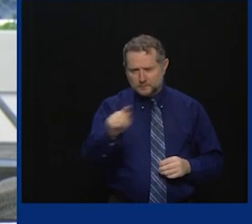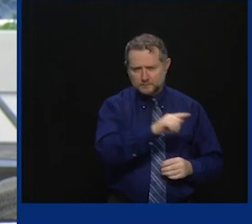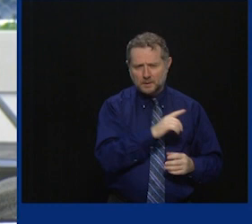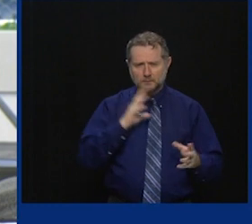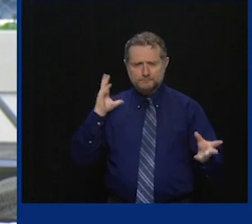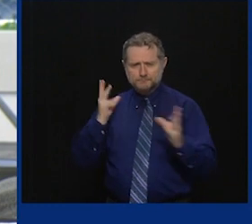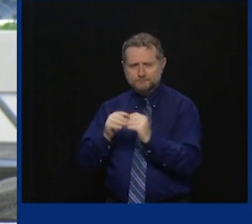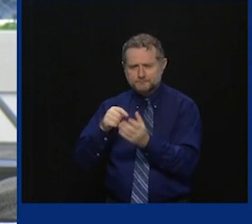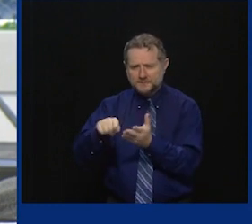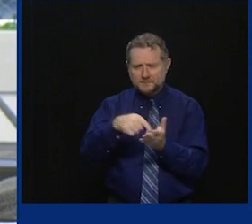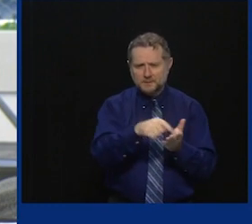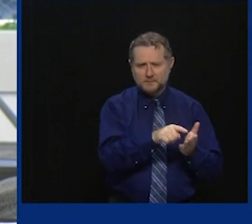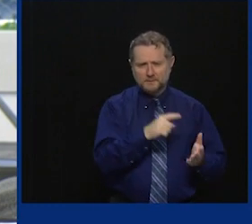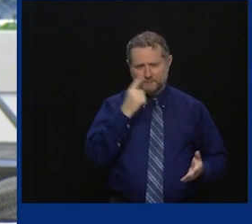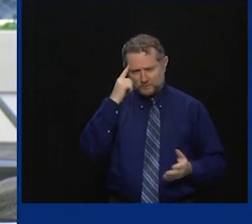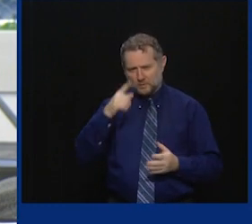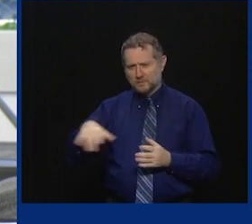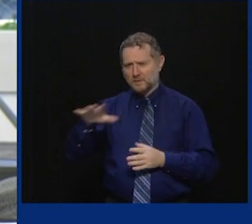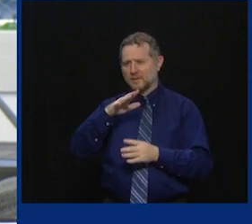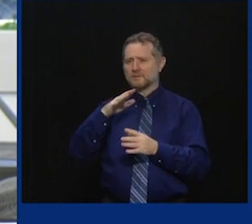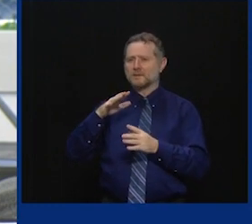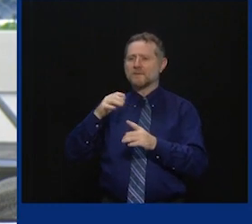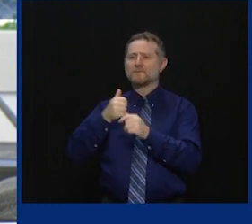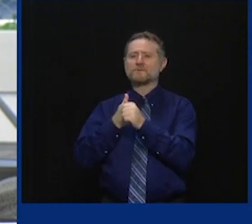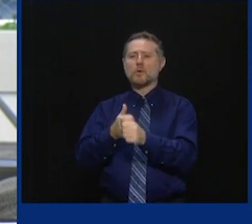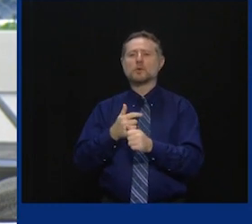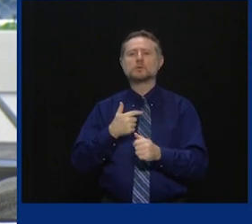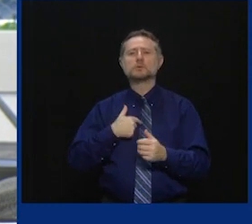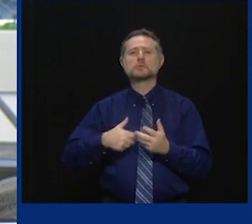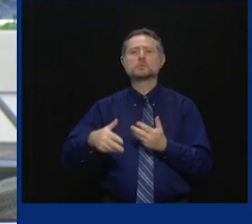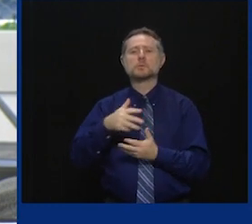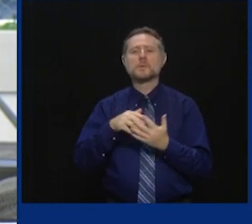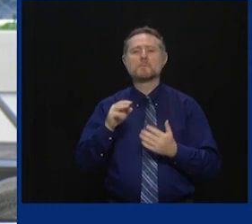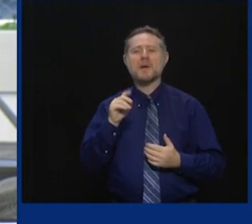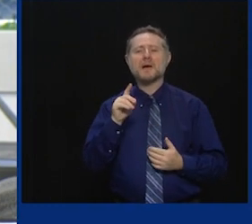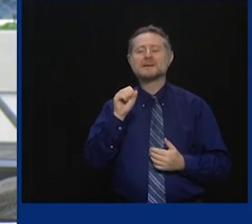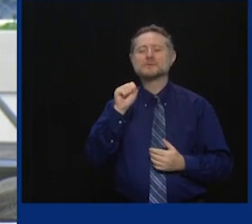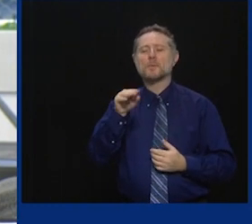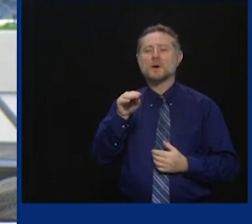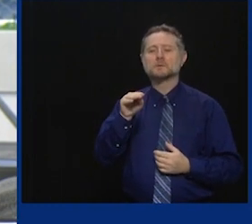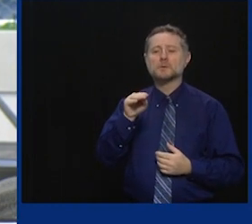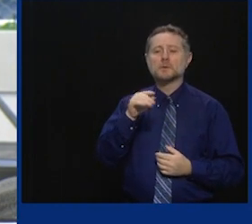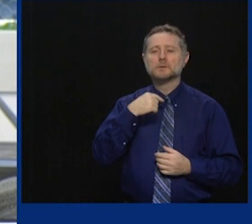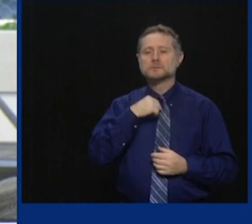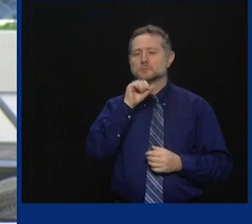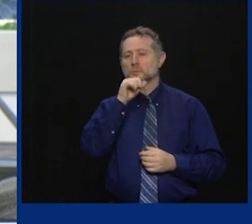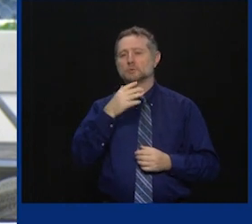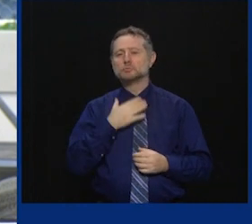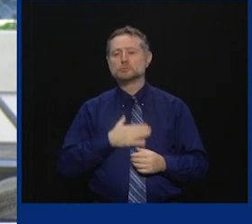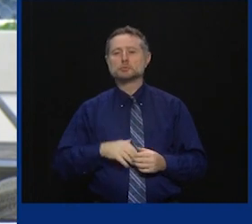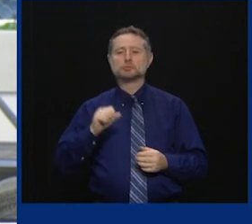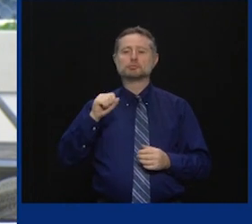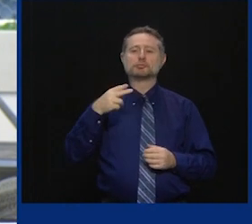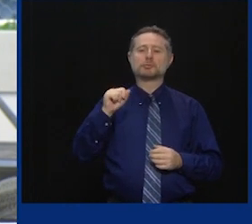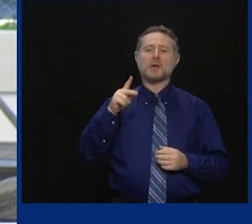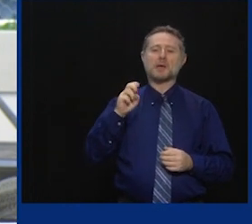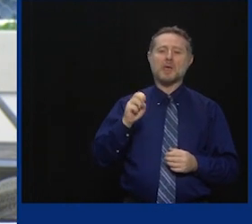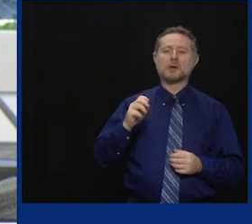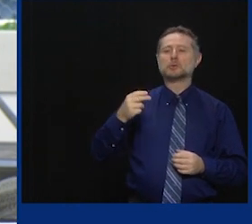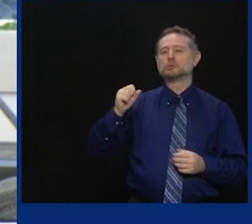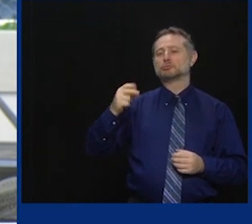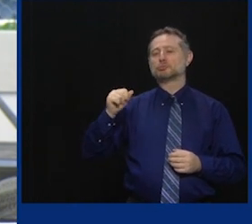Those who follow my social media know I'm a fan of a place called Shake Shack. I was there last night, had dinner there the night before. I like the veggie burgers, okay?